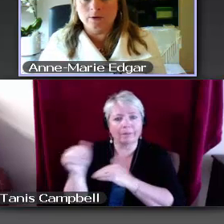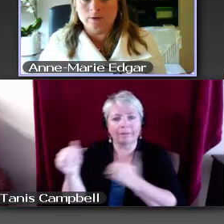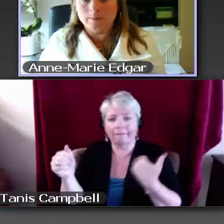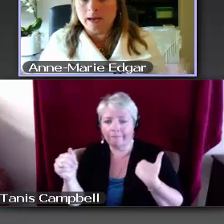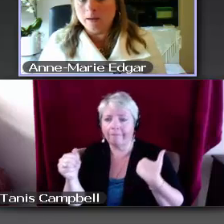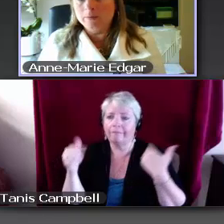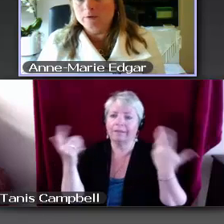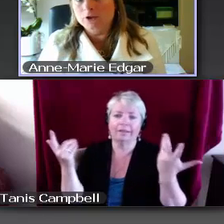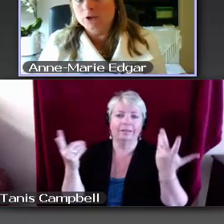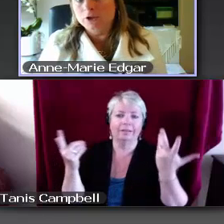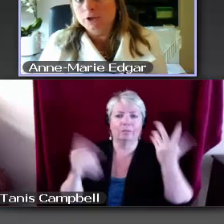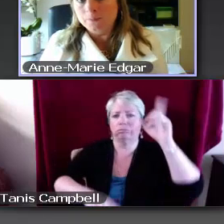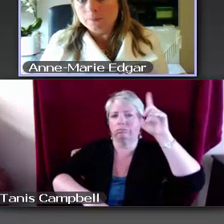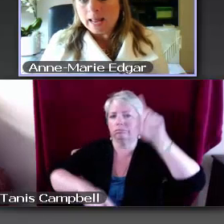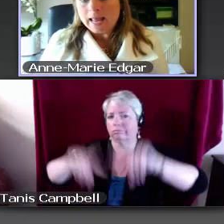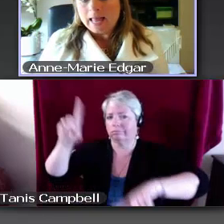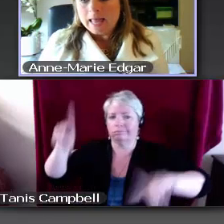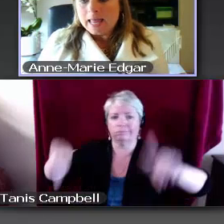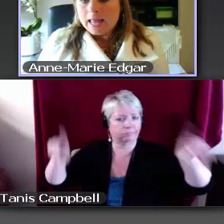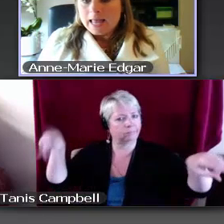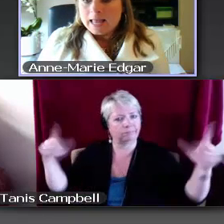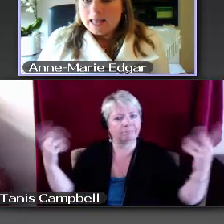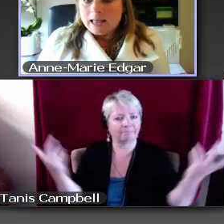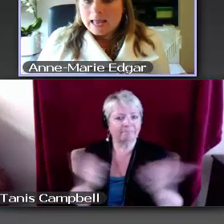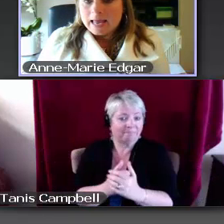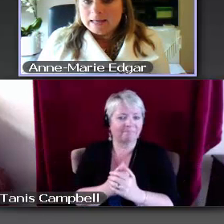all over the map for sure.